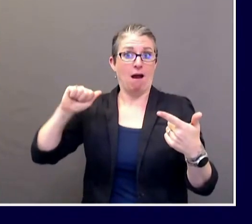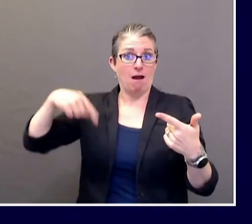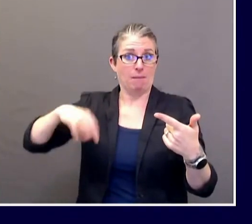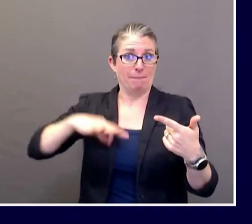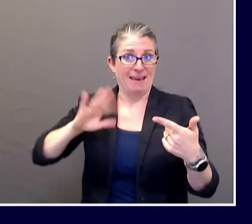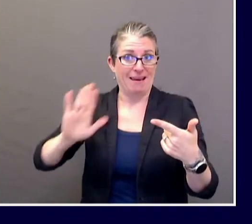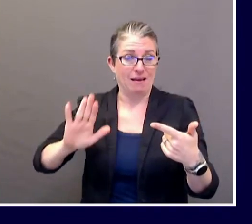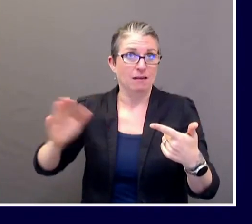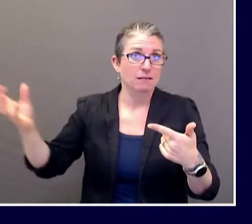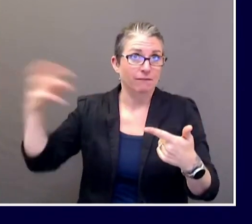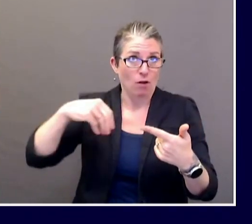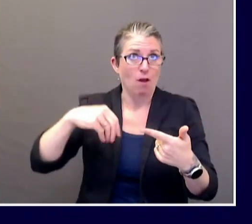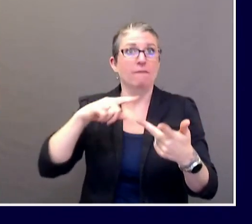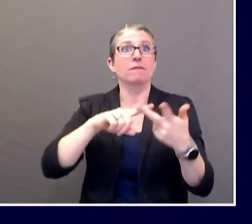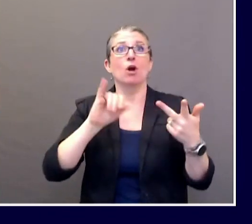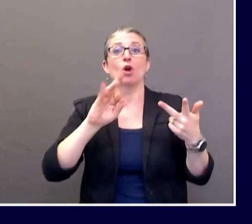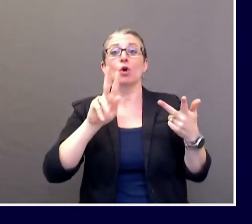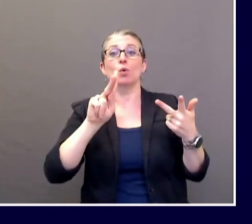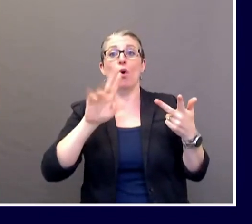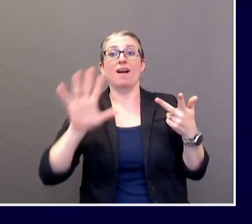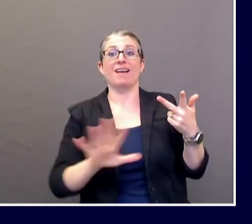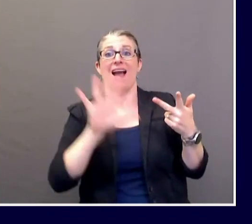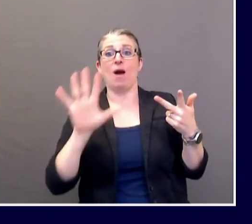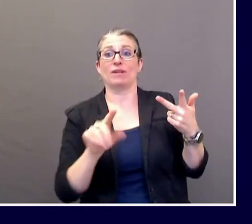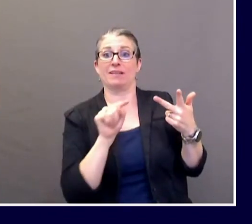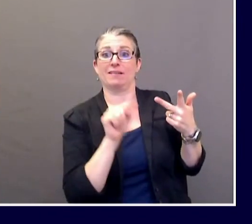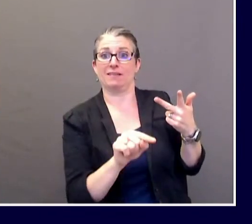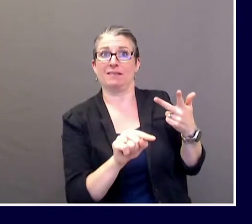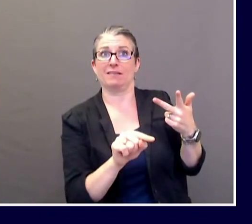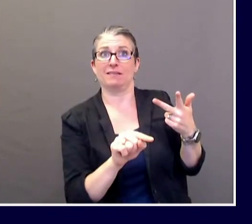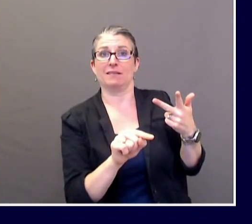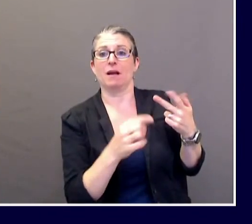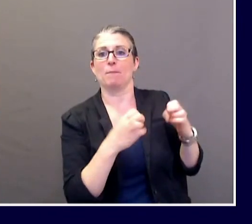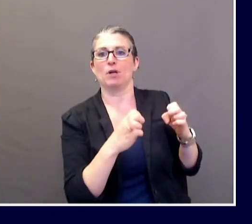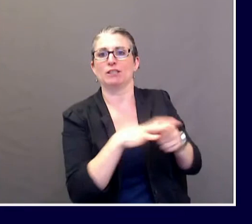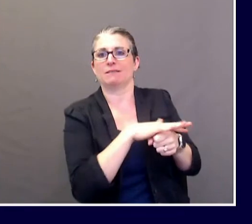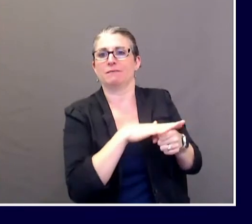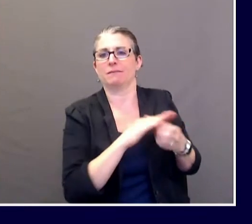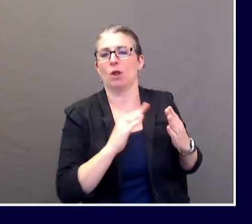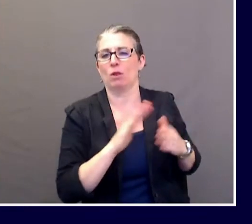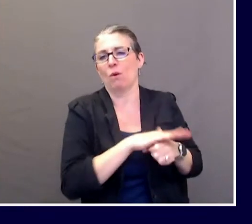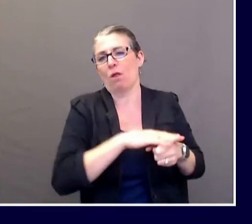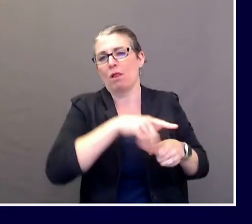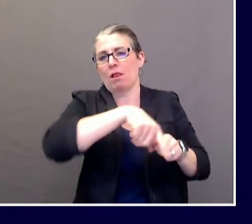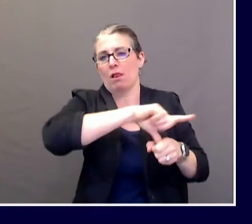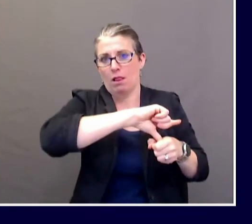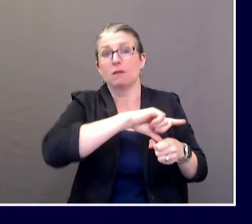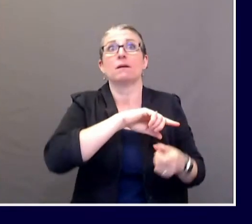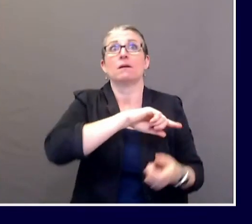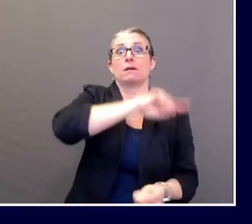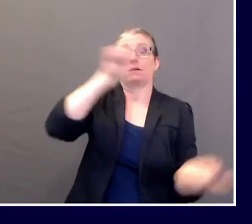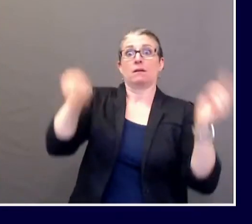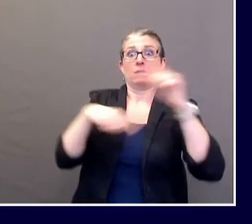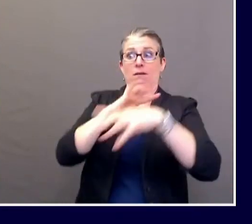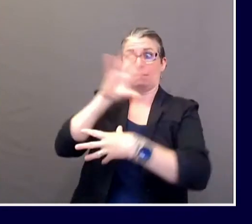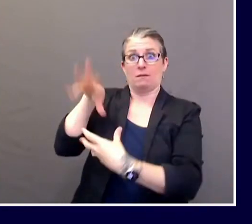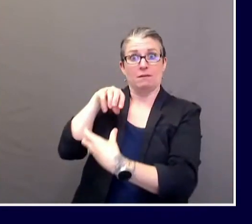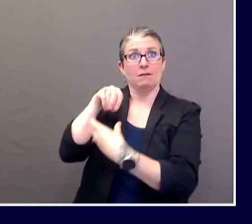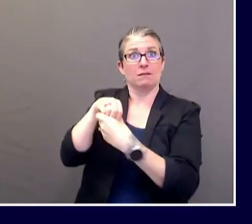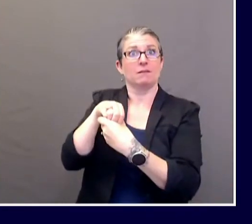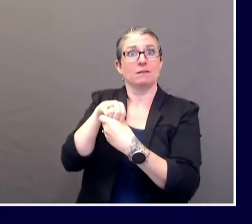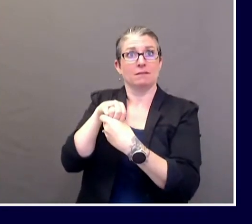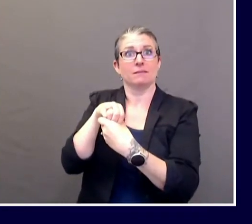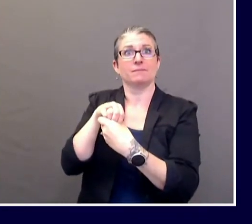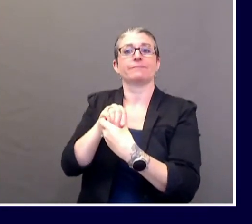right now in Biddeford at the Biddeford High School gym. That clinic has been operating there since Saturday and has been offering